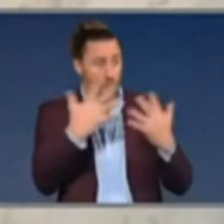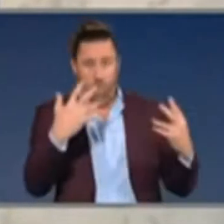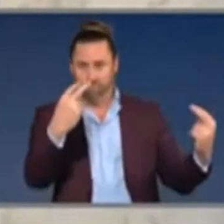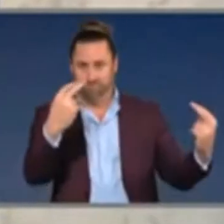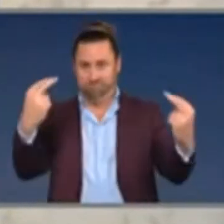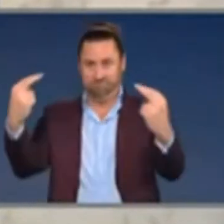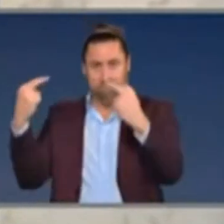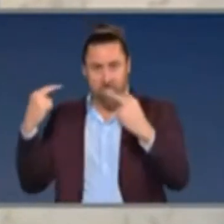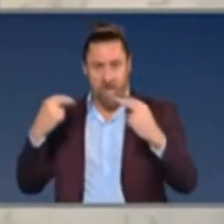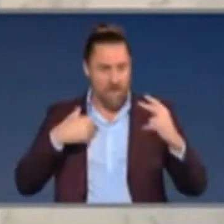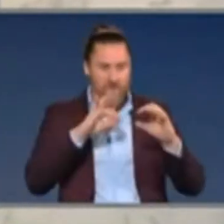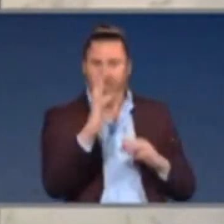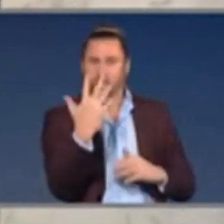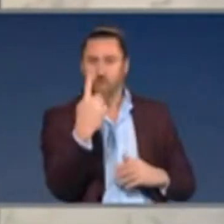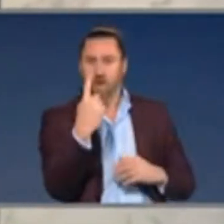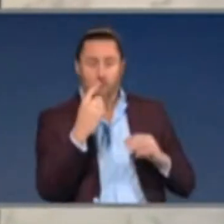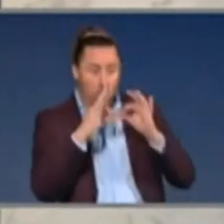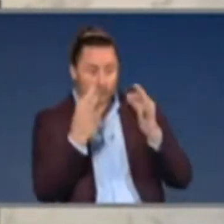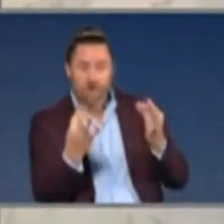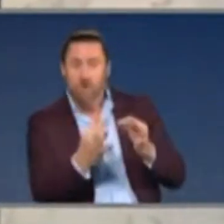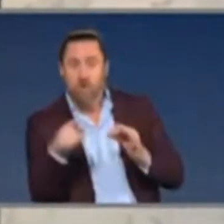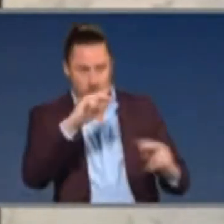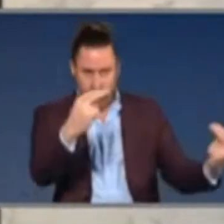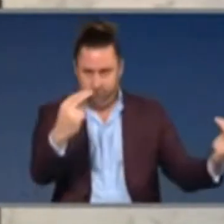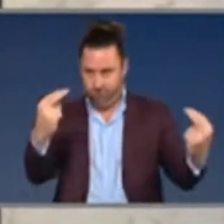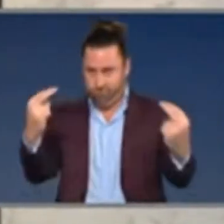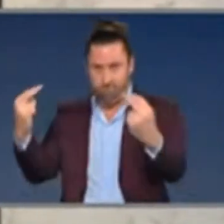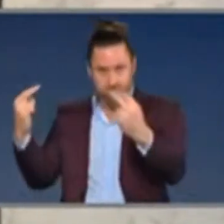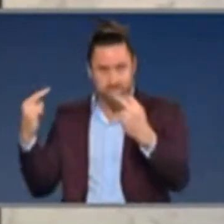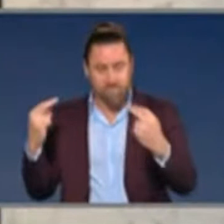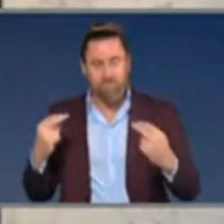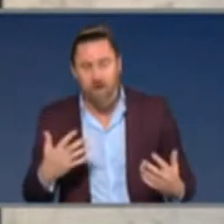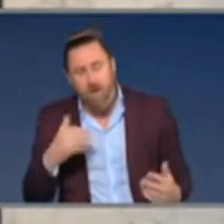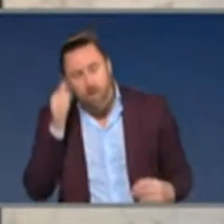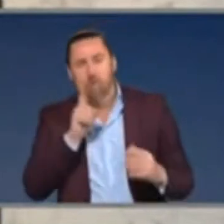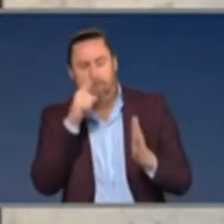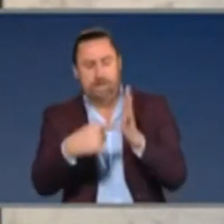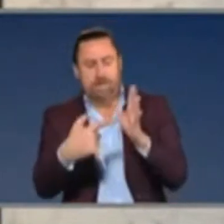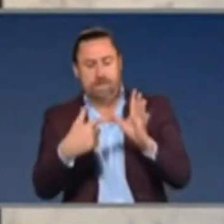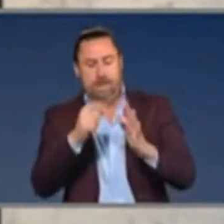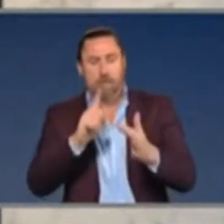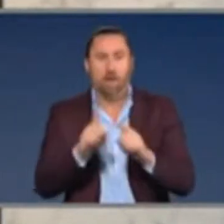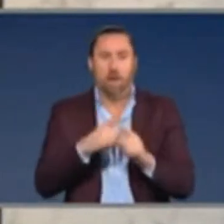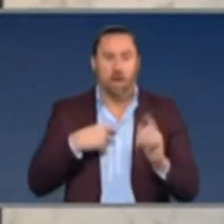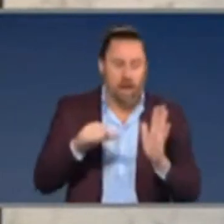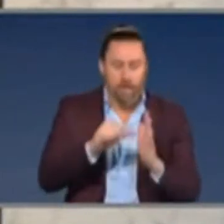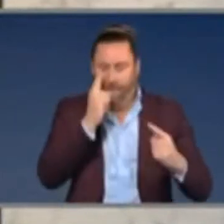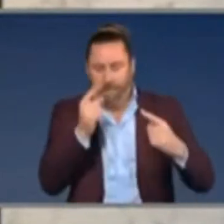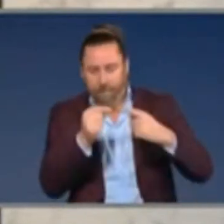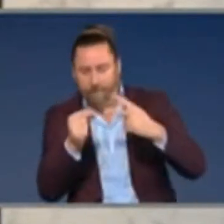scrutiny placed on our organisations. I'd like that to be, all of that red tape to be reduced, of course, enable us to get on with the